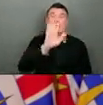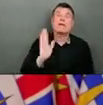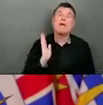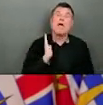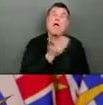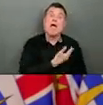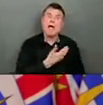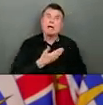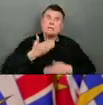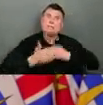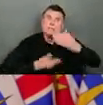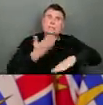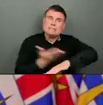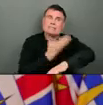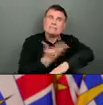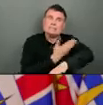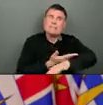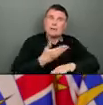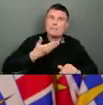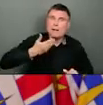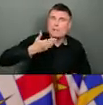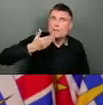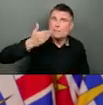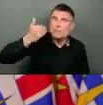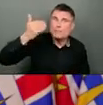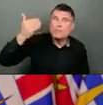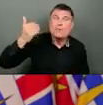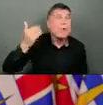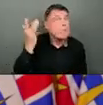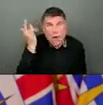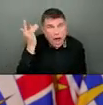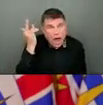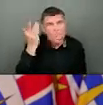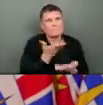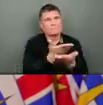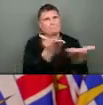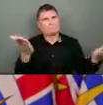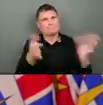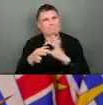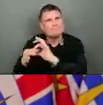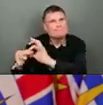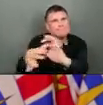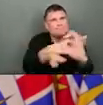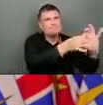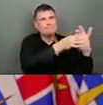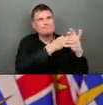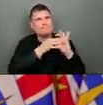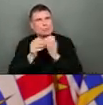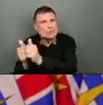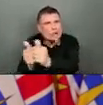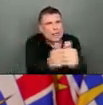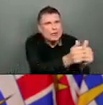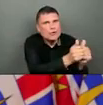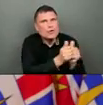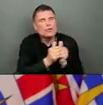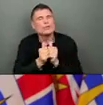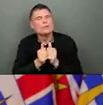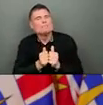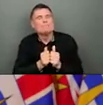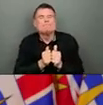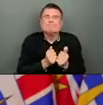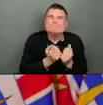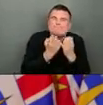together against a common foe, supporting each other with compassion, even as things changed, even